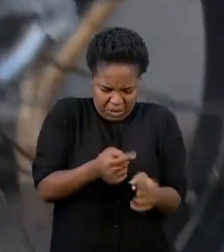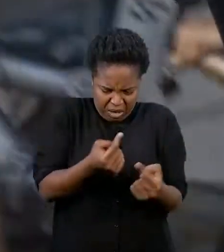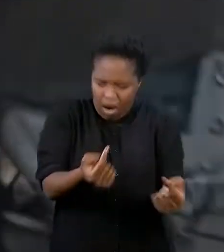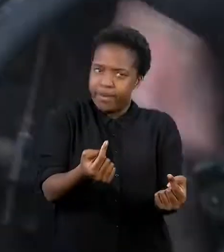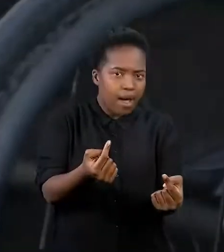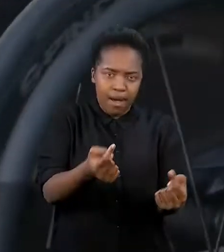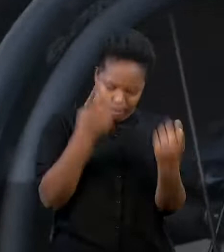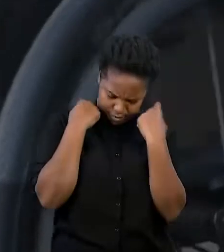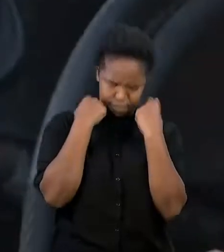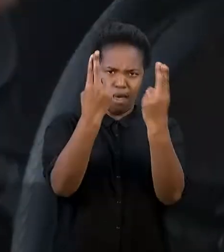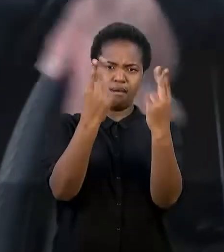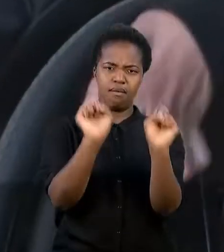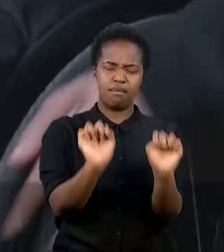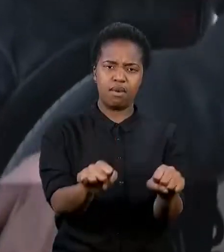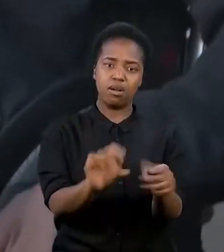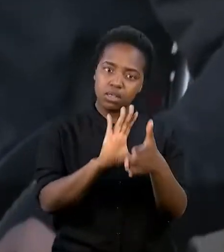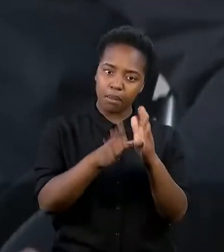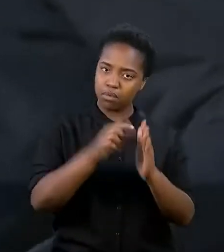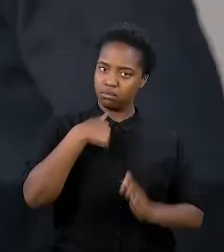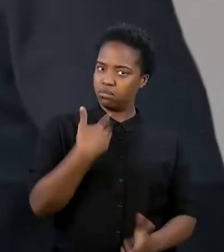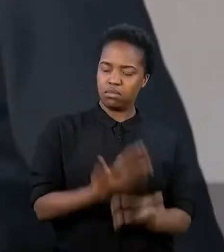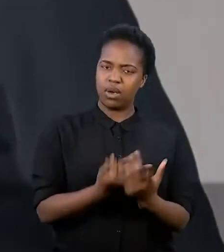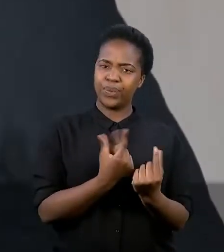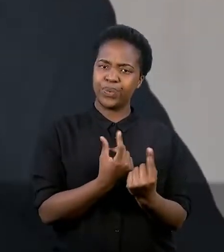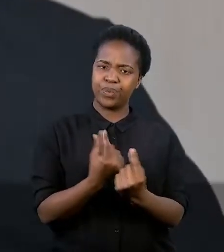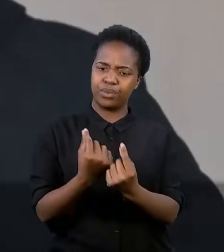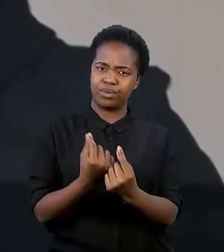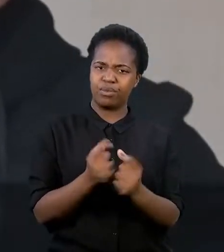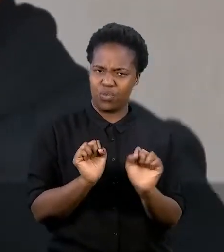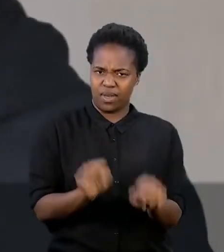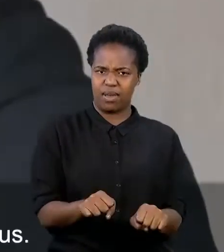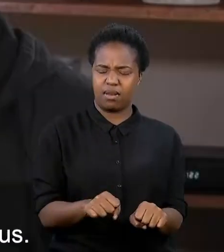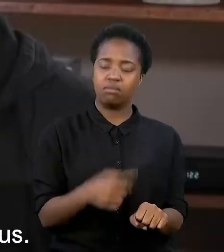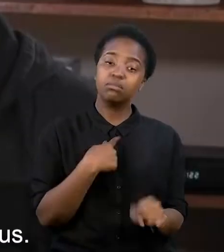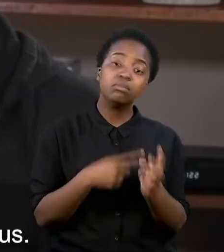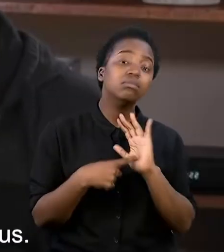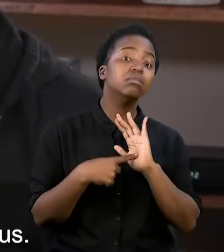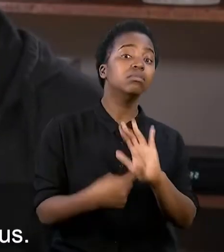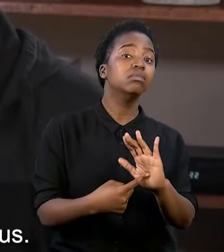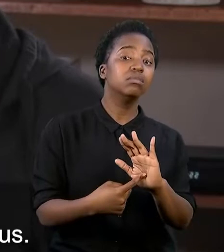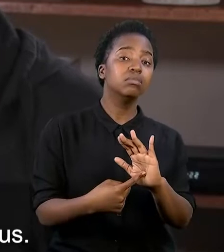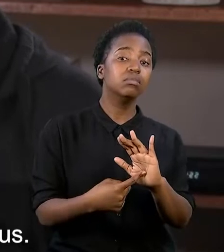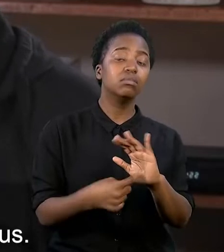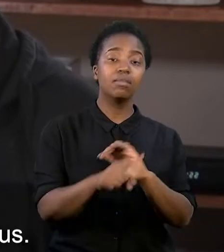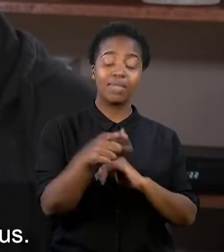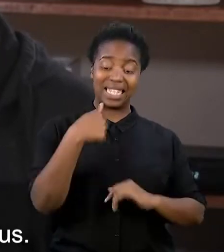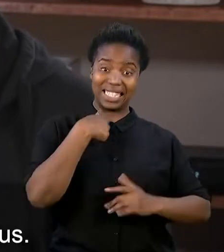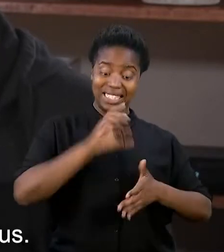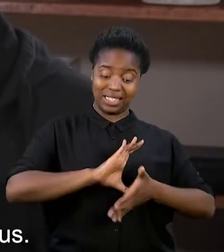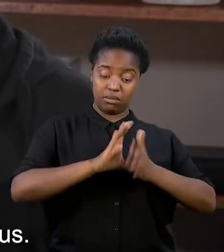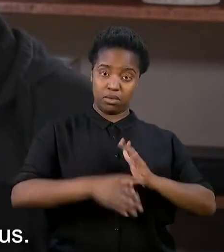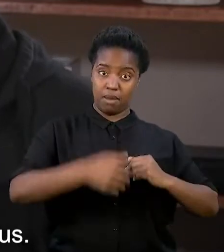they don't challenge their own disability and they don't challenge their ability. We need to show people that